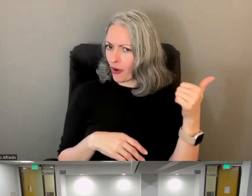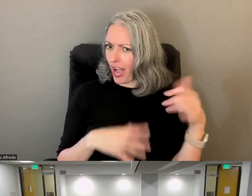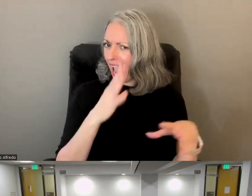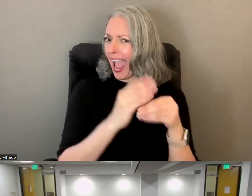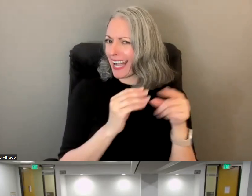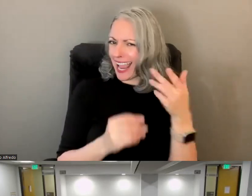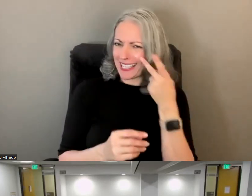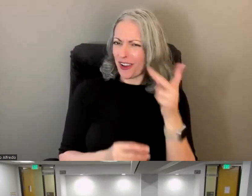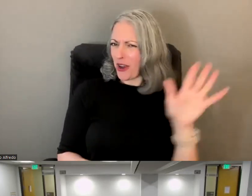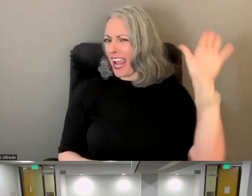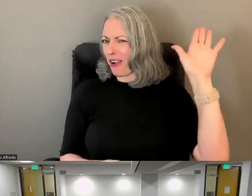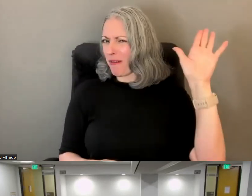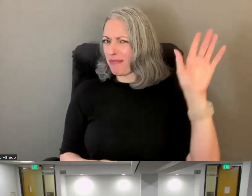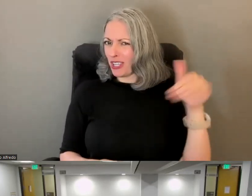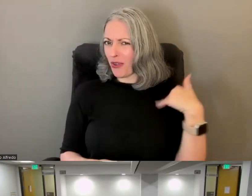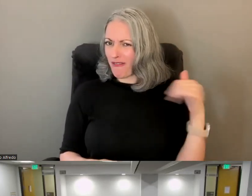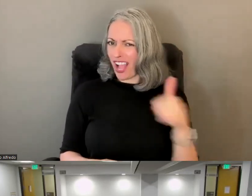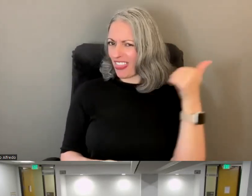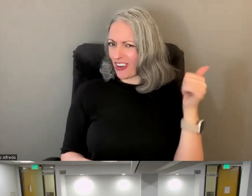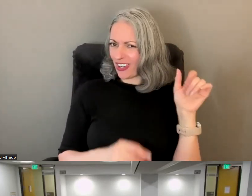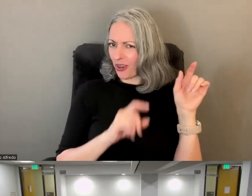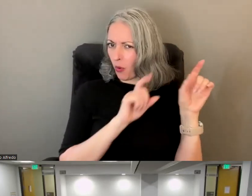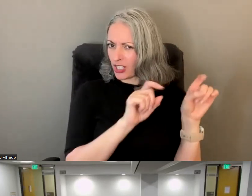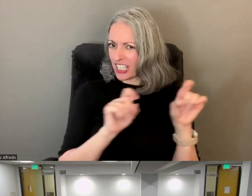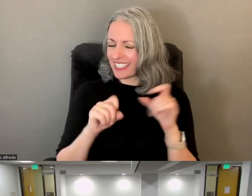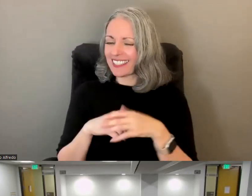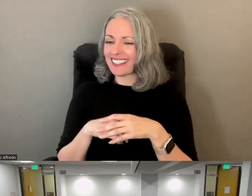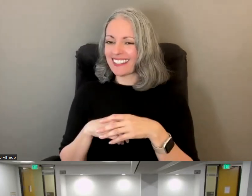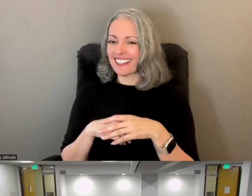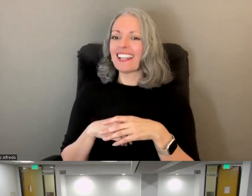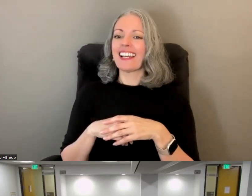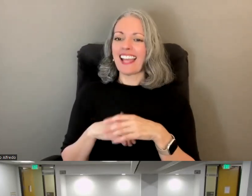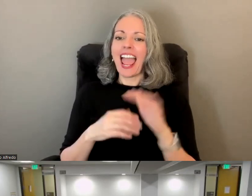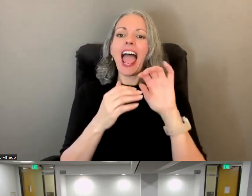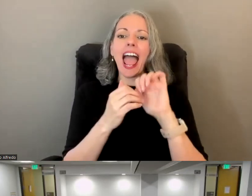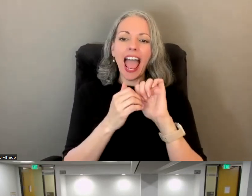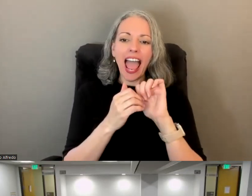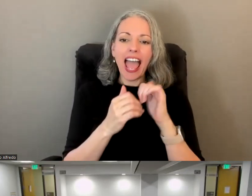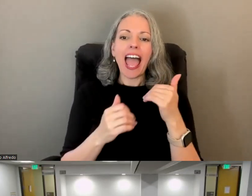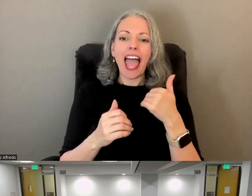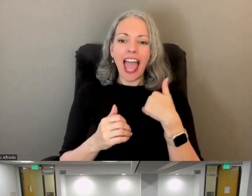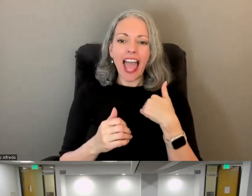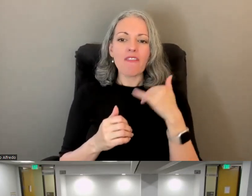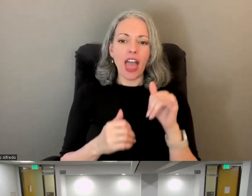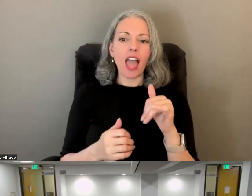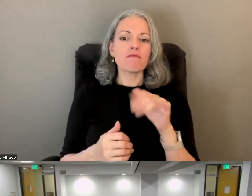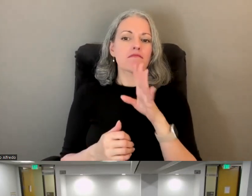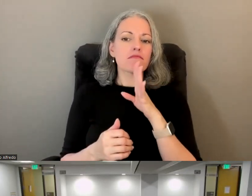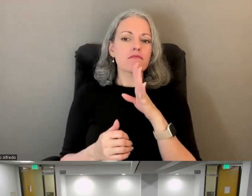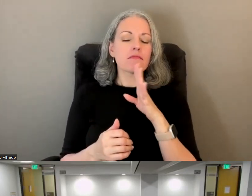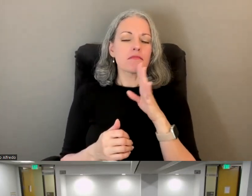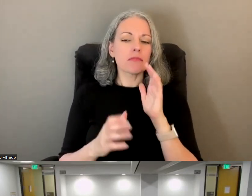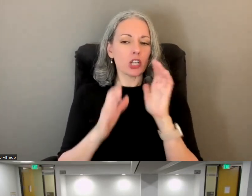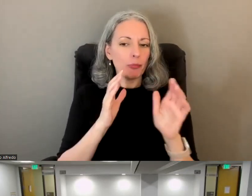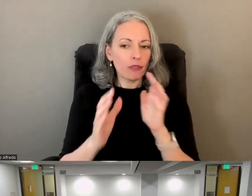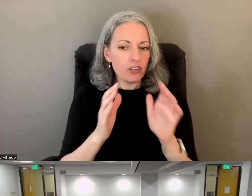hand go up. So do you have another question or comment? About how having that discussion of how we implement